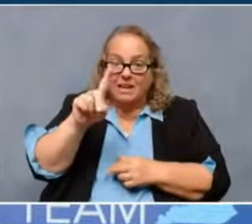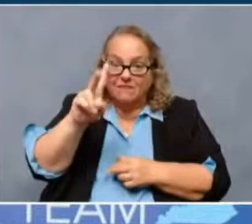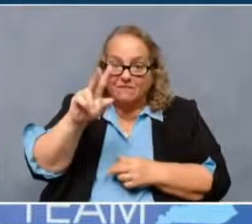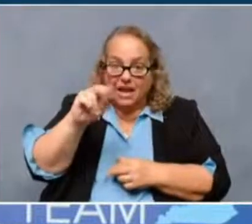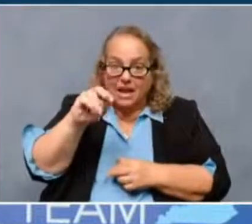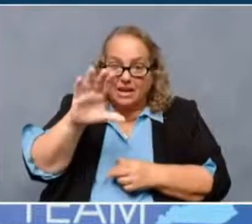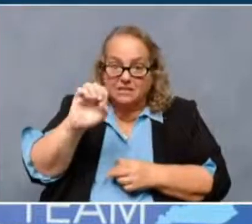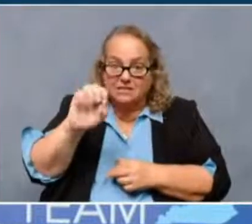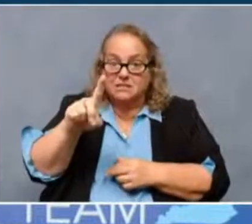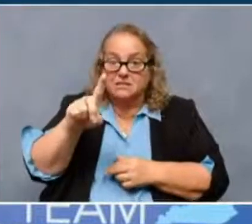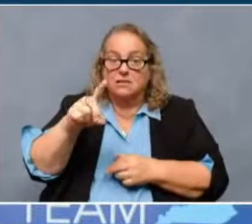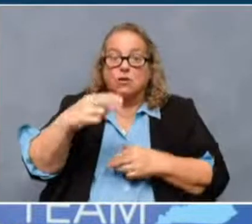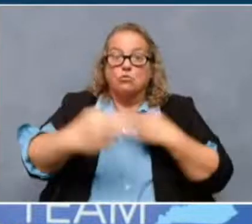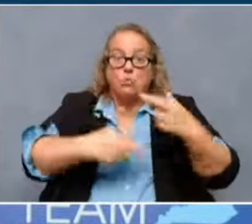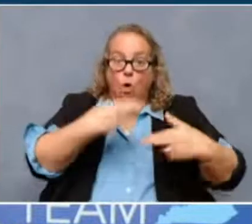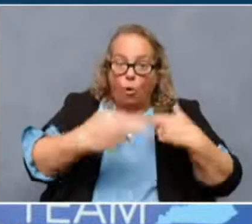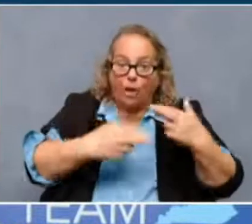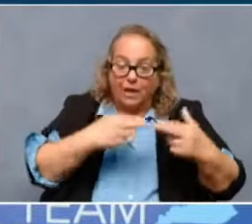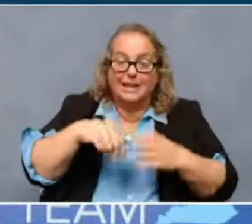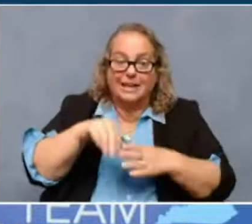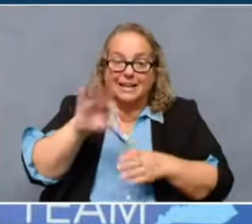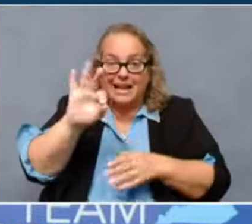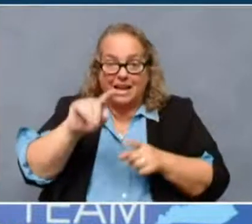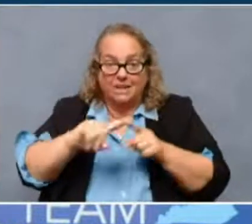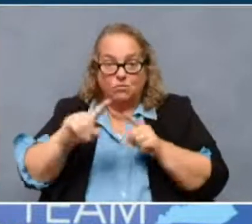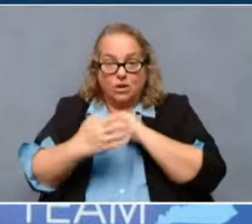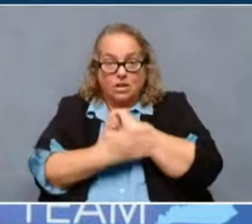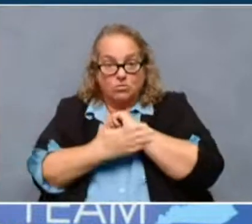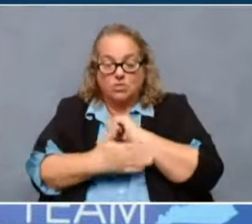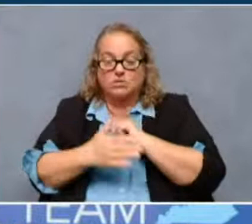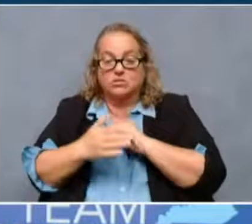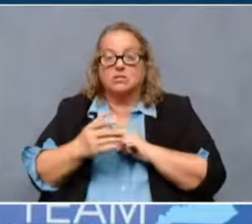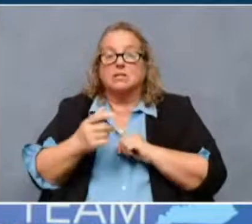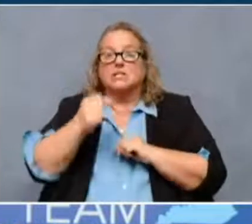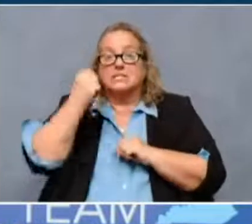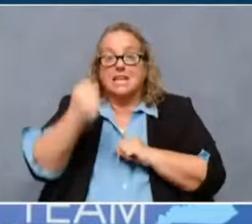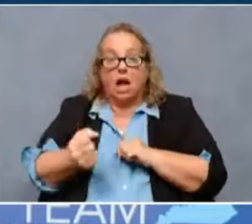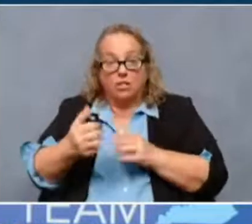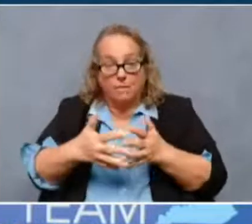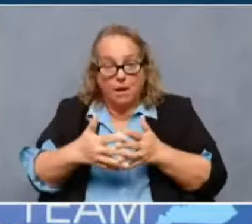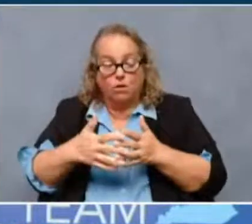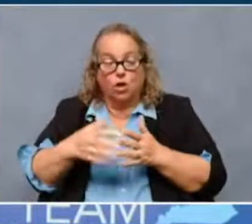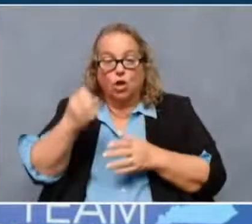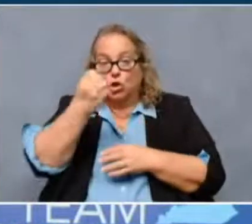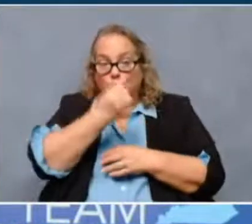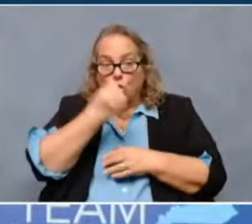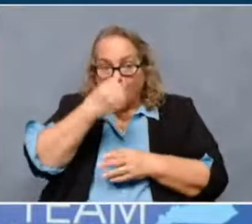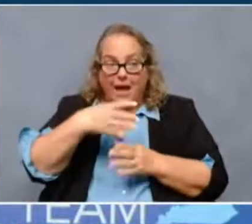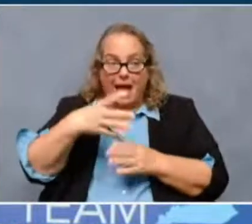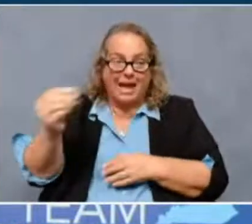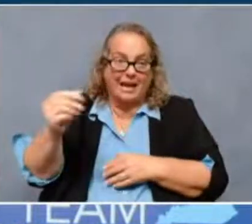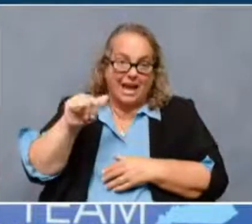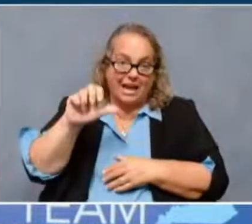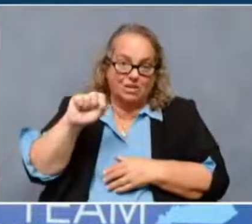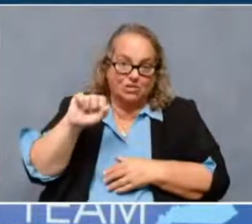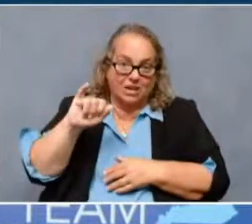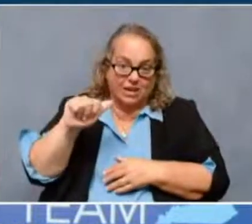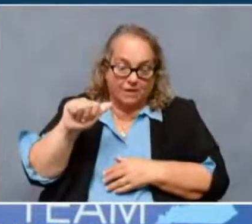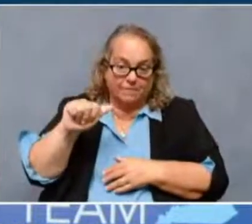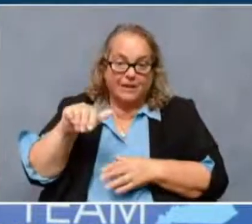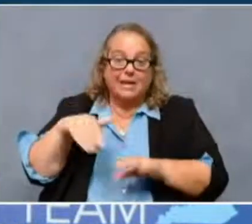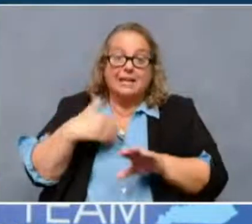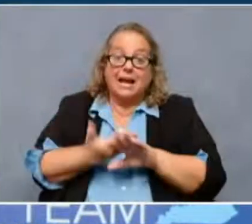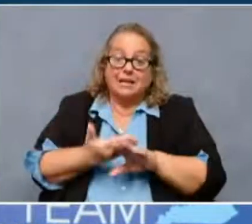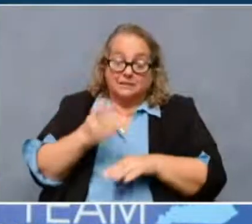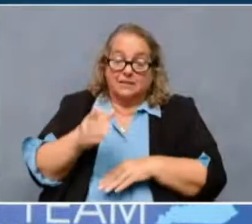countries across North and South America, Europe, and Asia. Next up, last week, the governor was